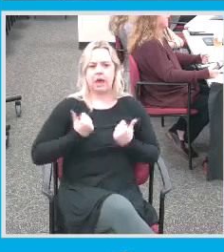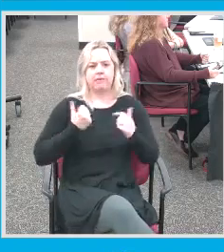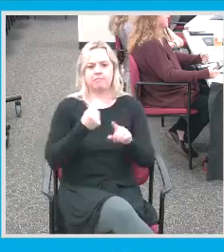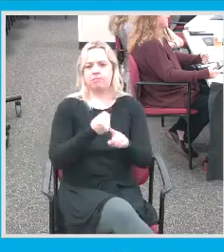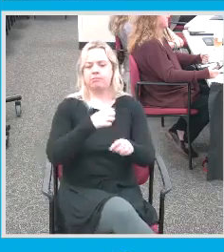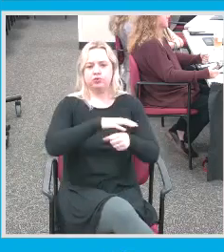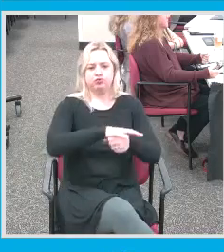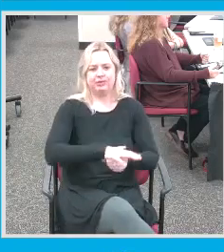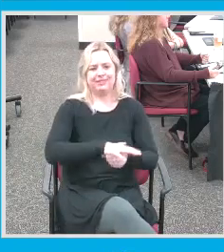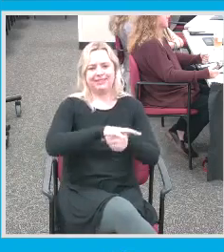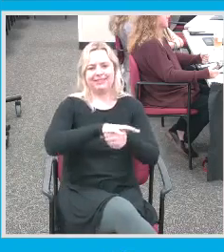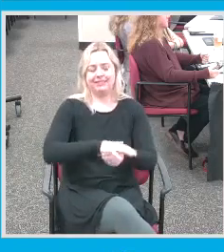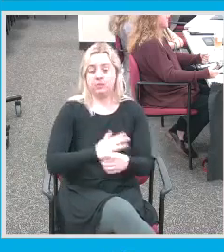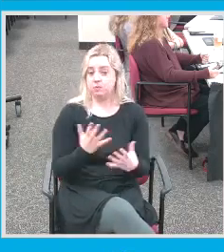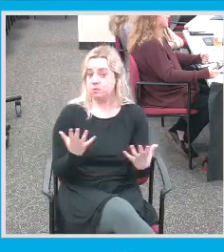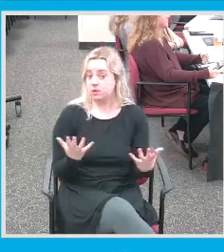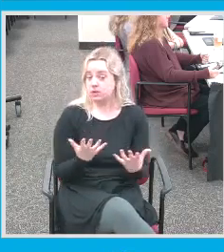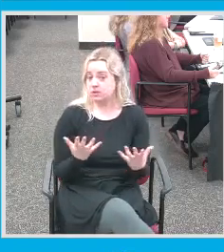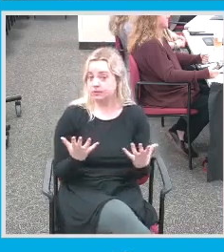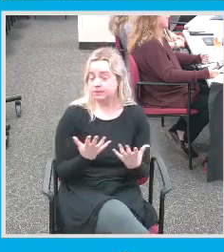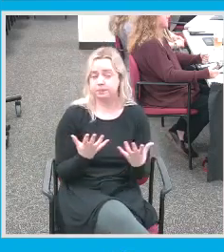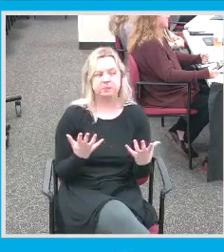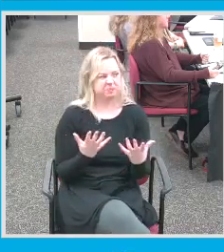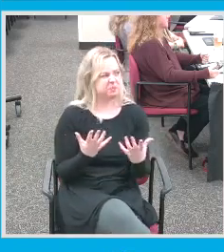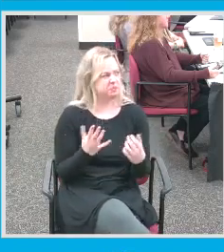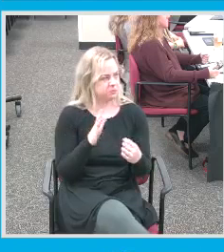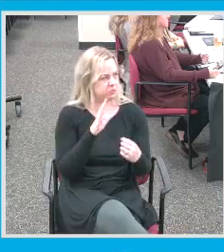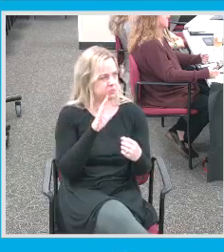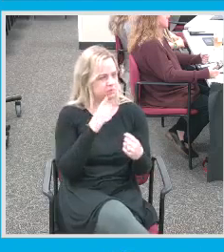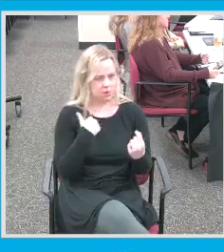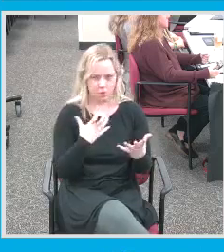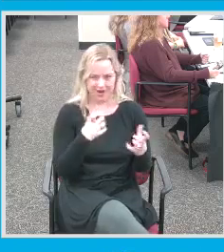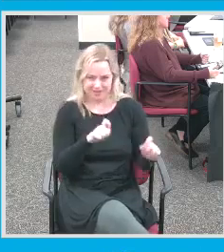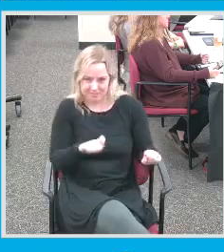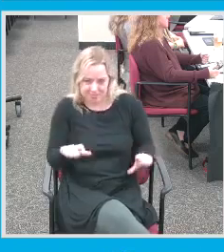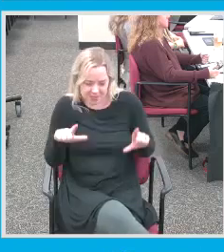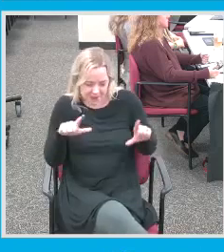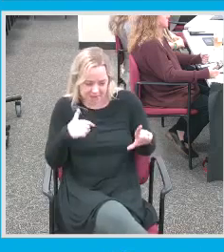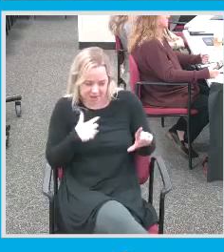identified them, were, I'm going to pull this up so I say it correctly.